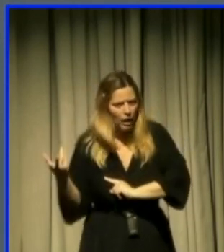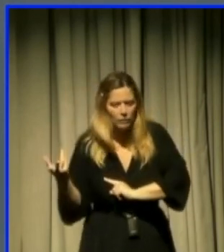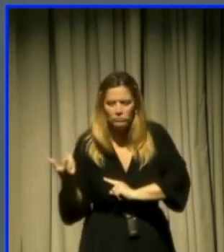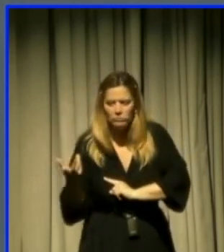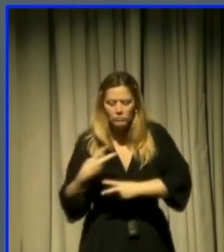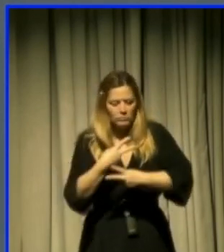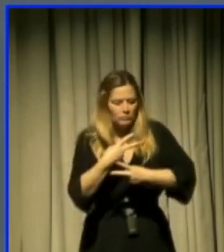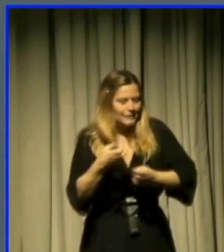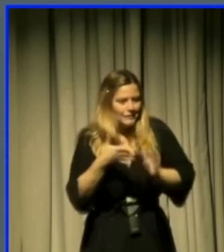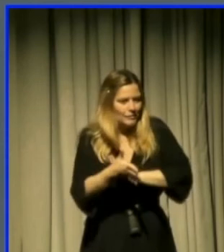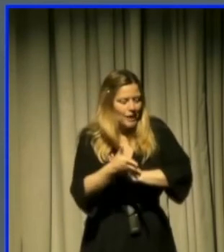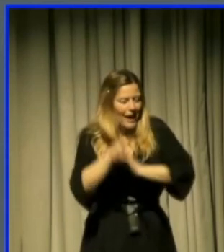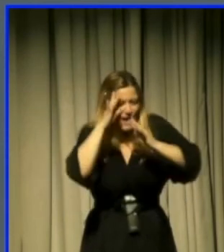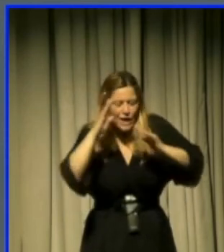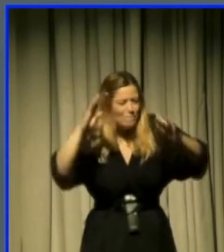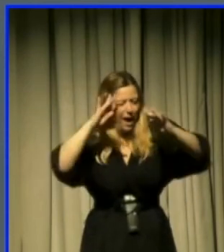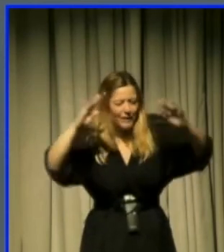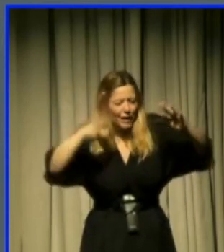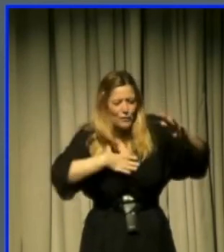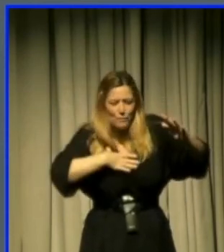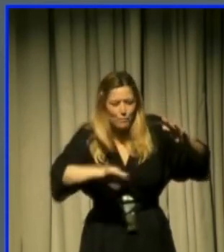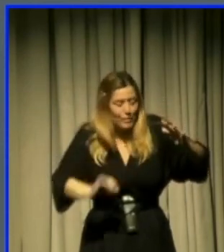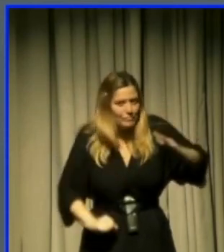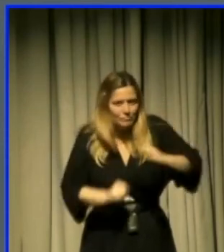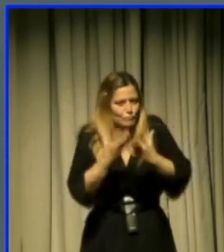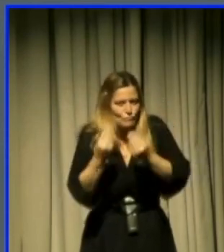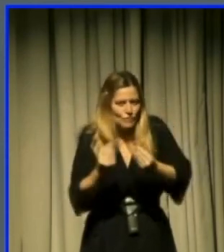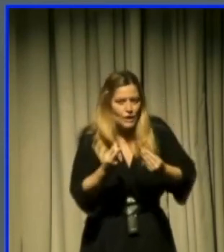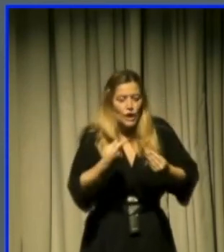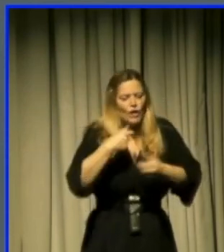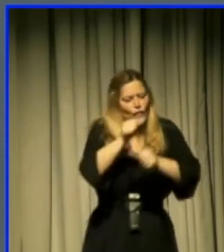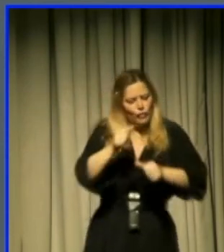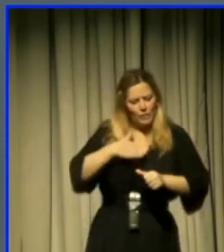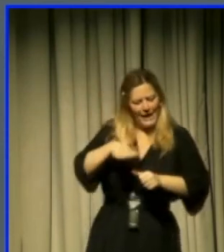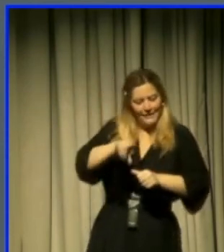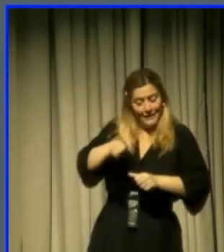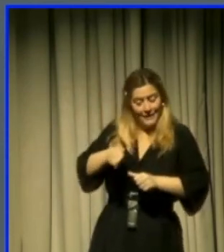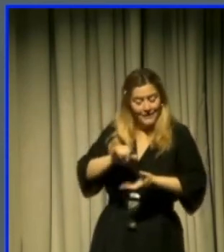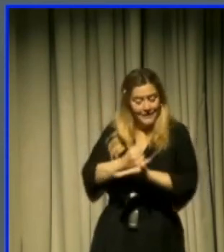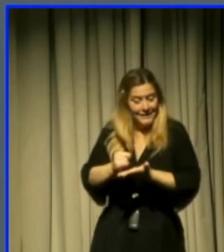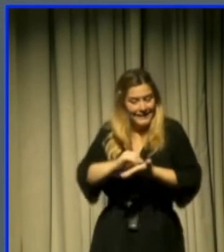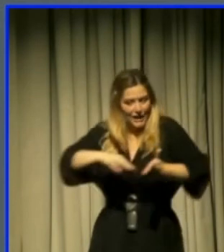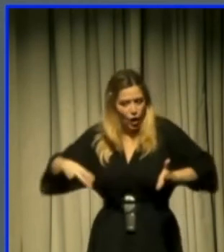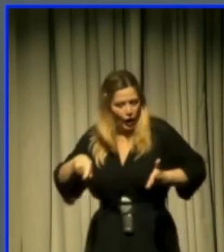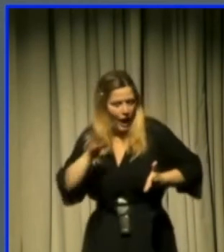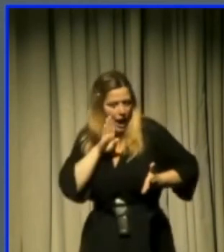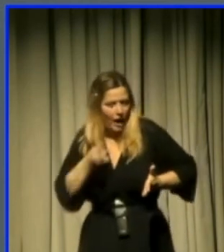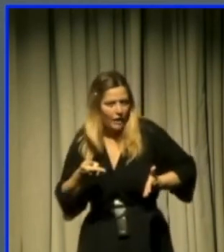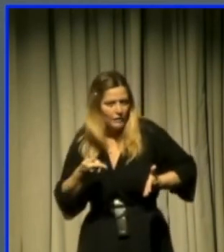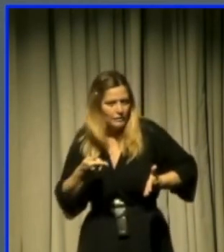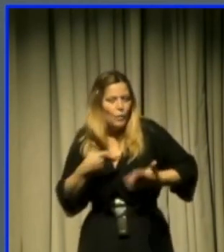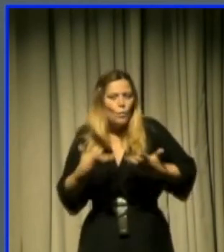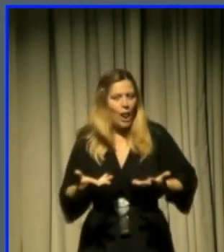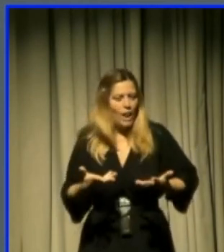Our understanding of this kind of technology is not just to let them do creative randomness, because it might be useful